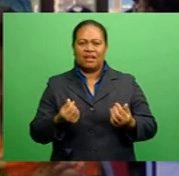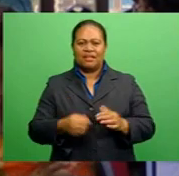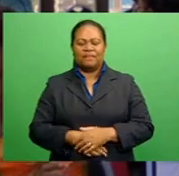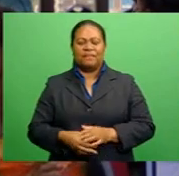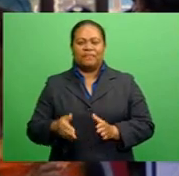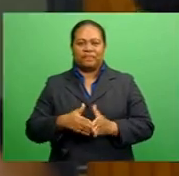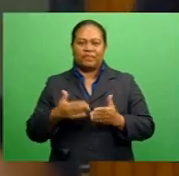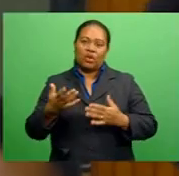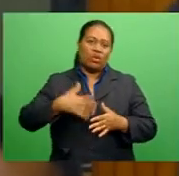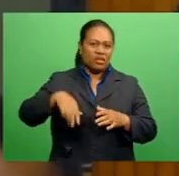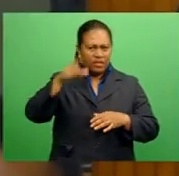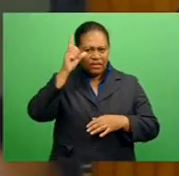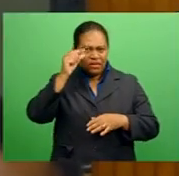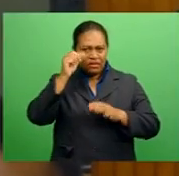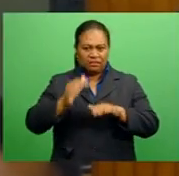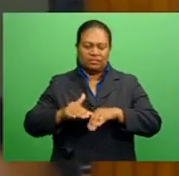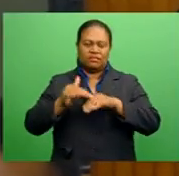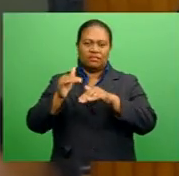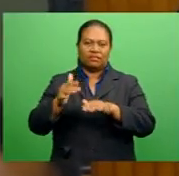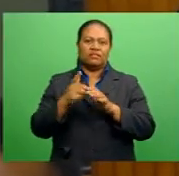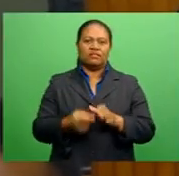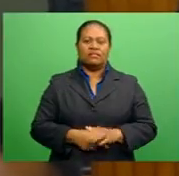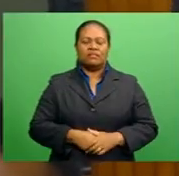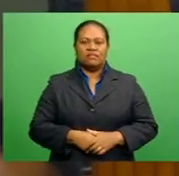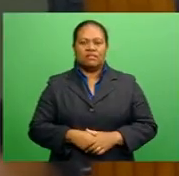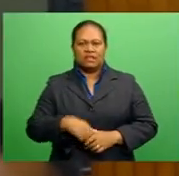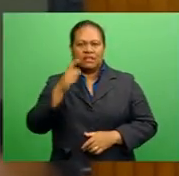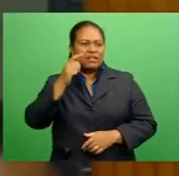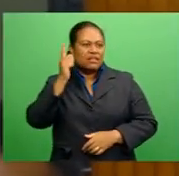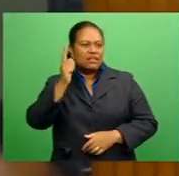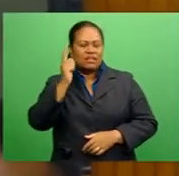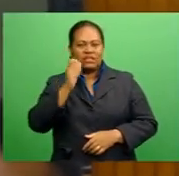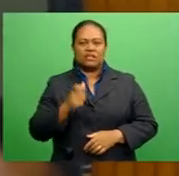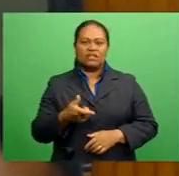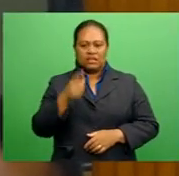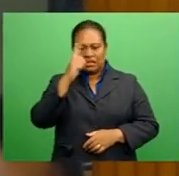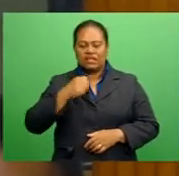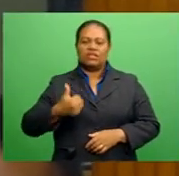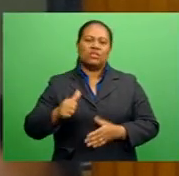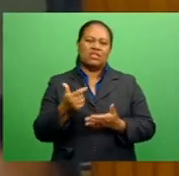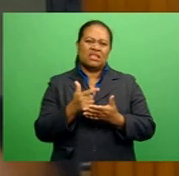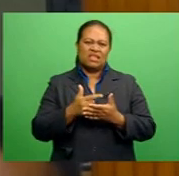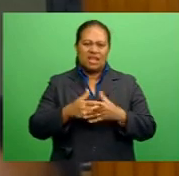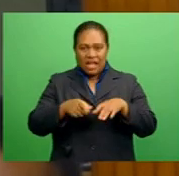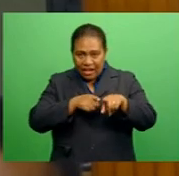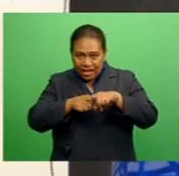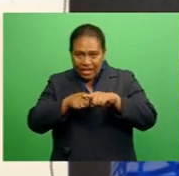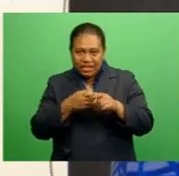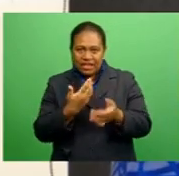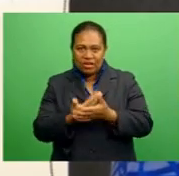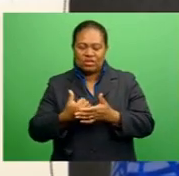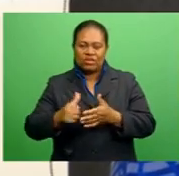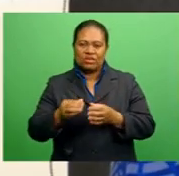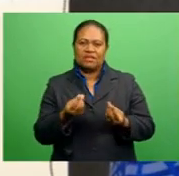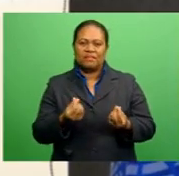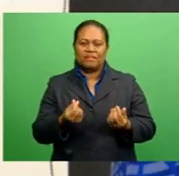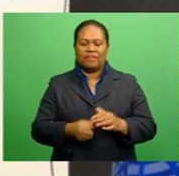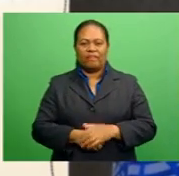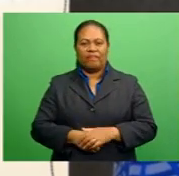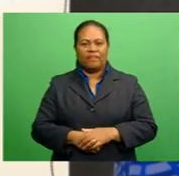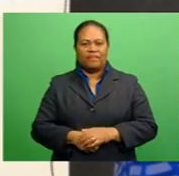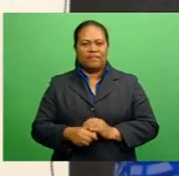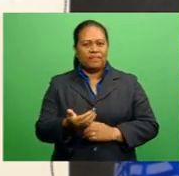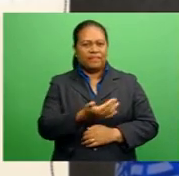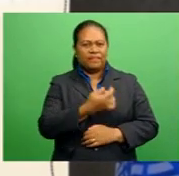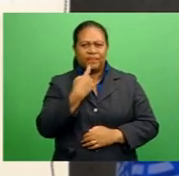taken part in ANZ's Money Minded program that teaches financial literacy. It is so important for everyone to understand how to